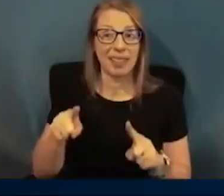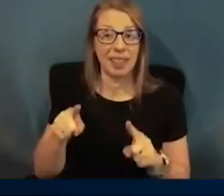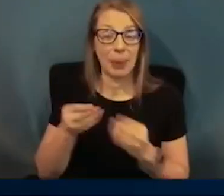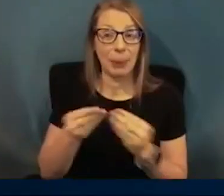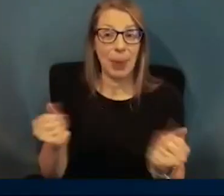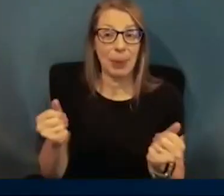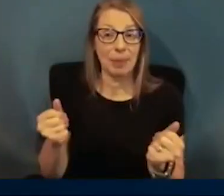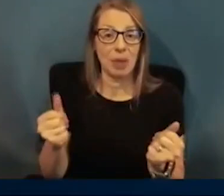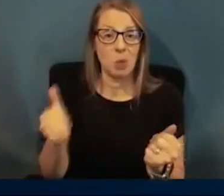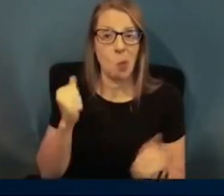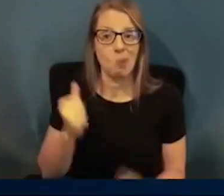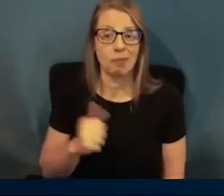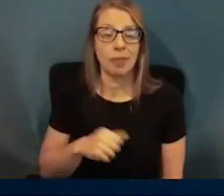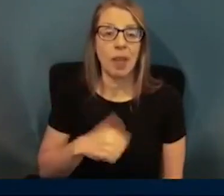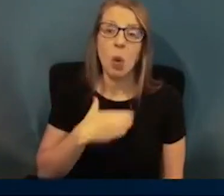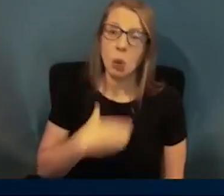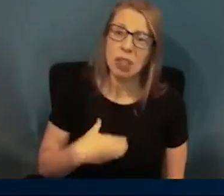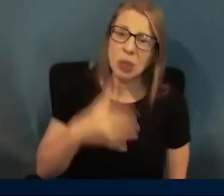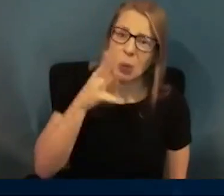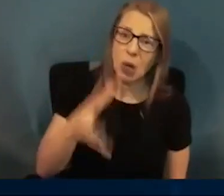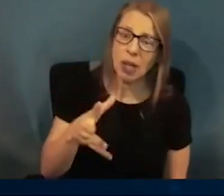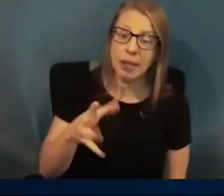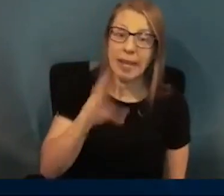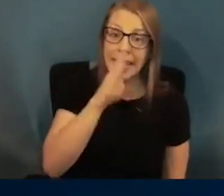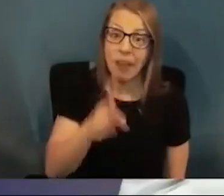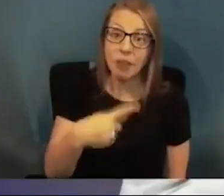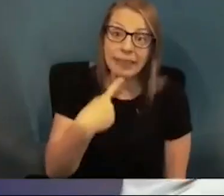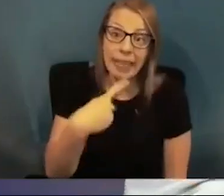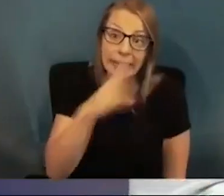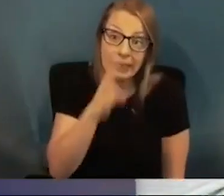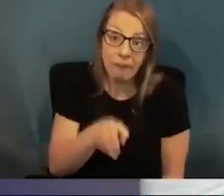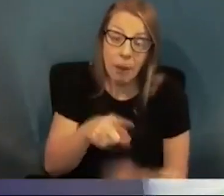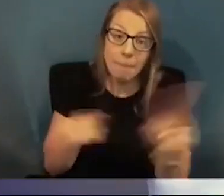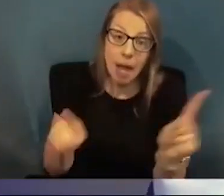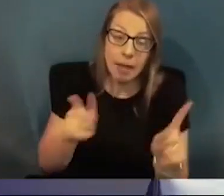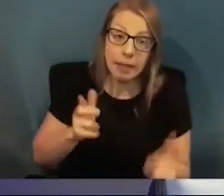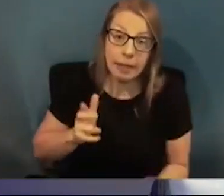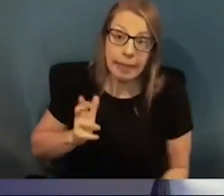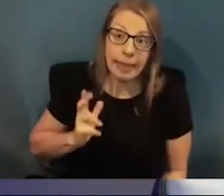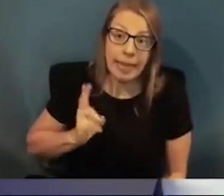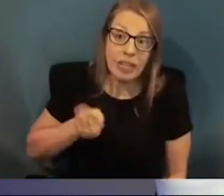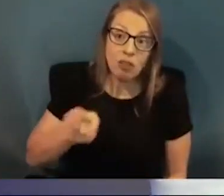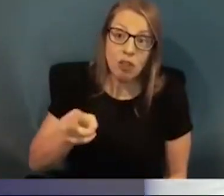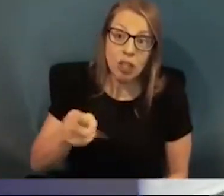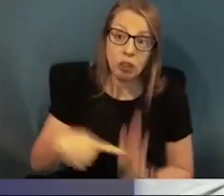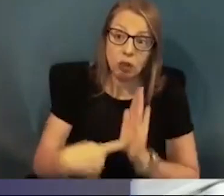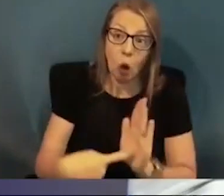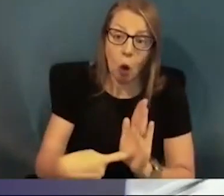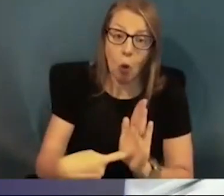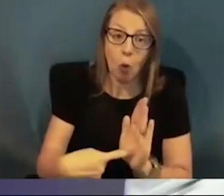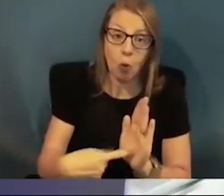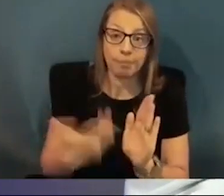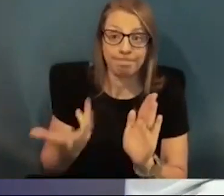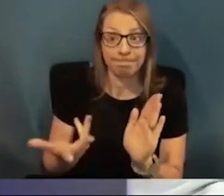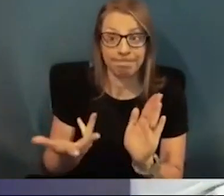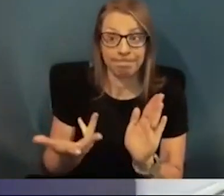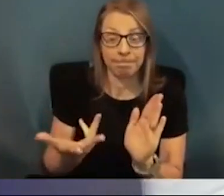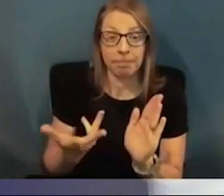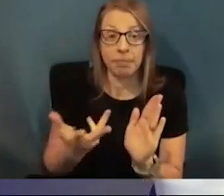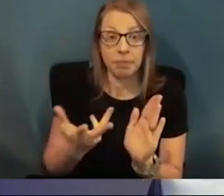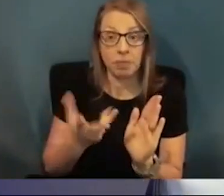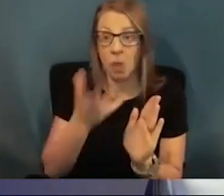would, and never say never, but history shows us that probably this is going to be around,